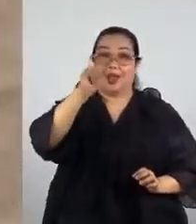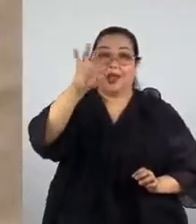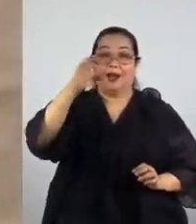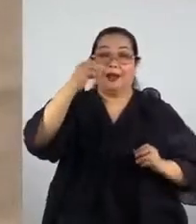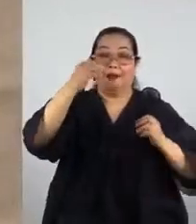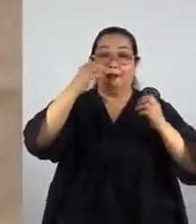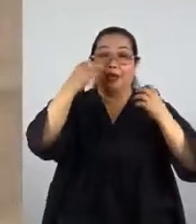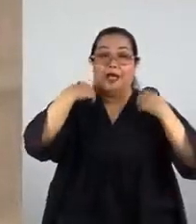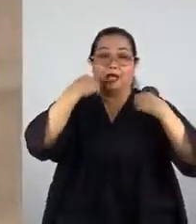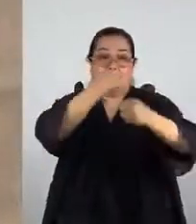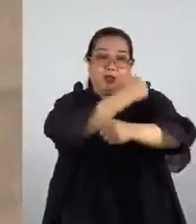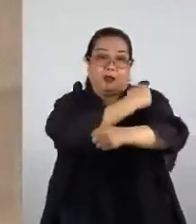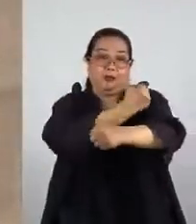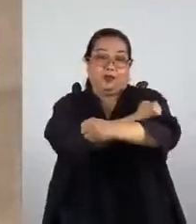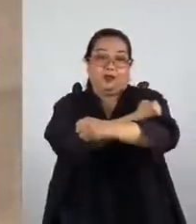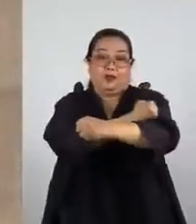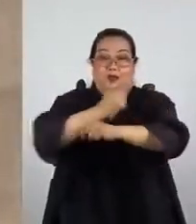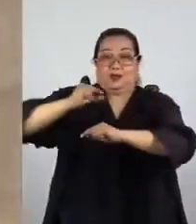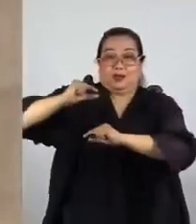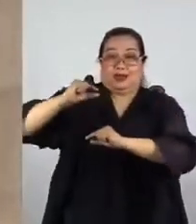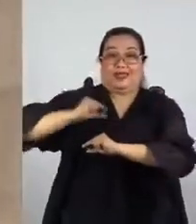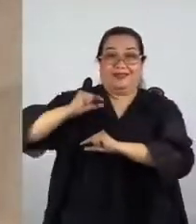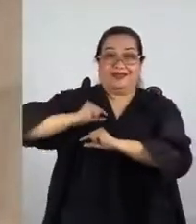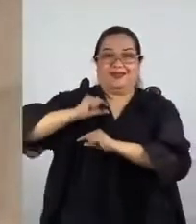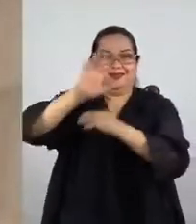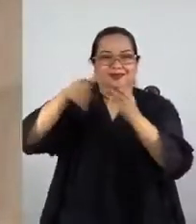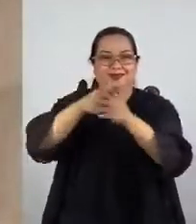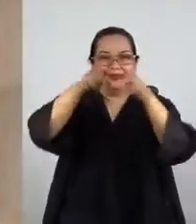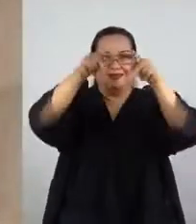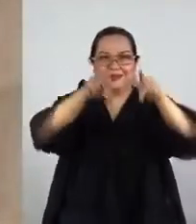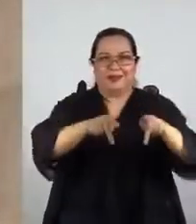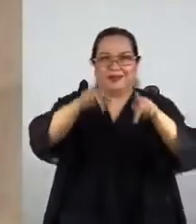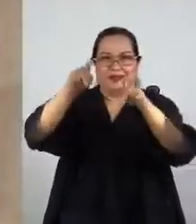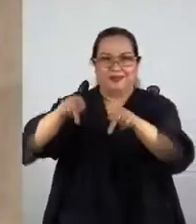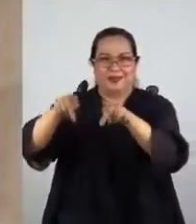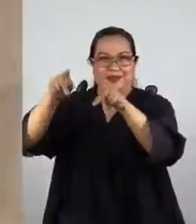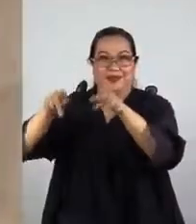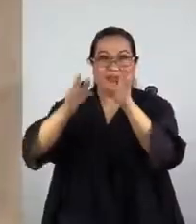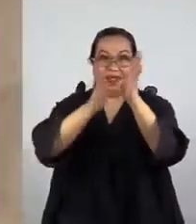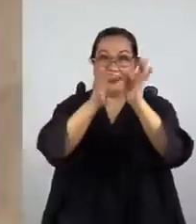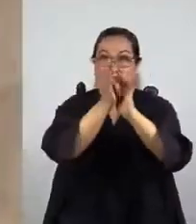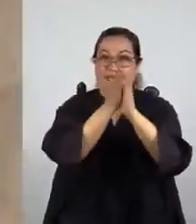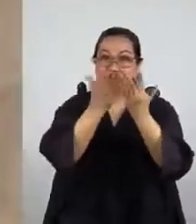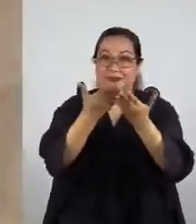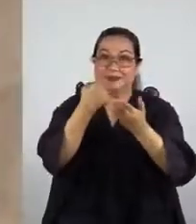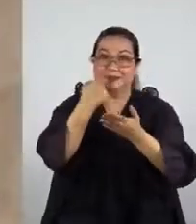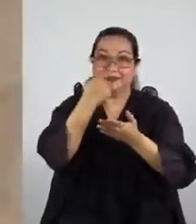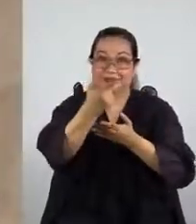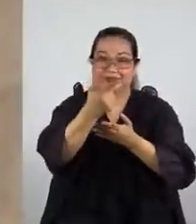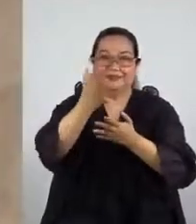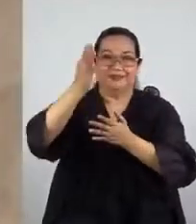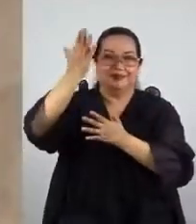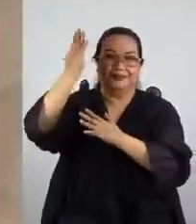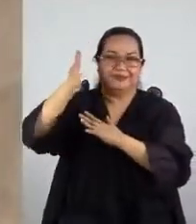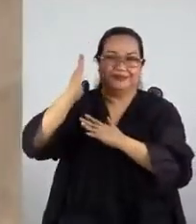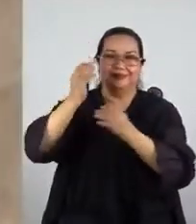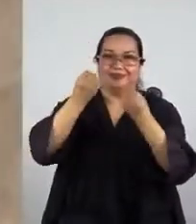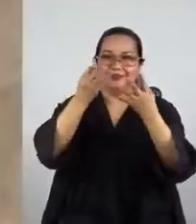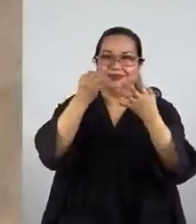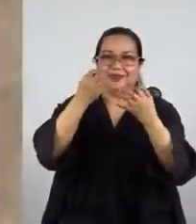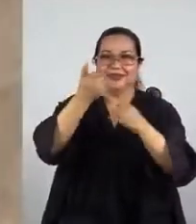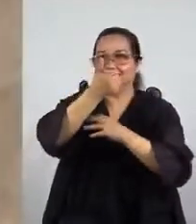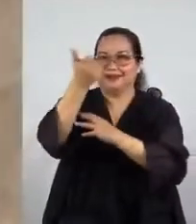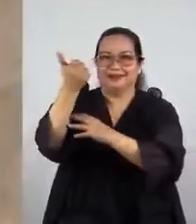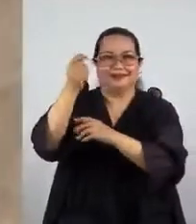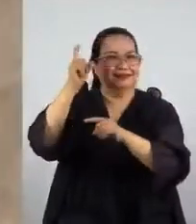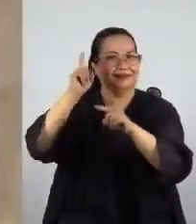Samson, Gideon, and all those whose names he mentioned, and those many others he